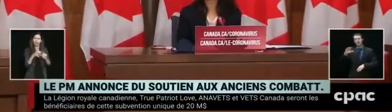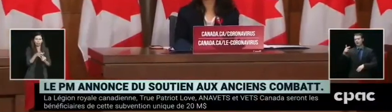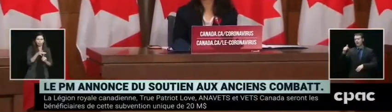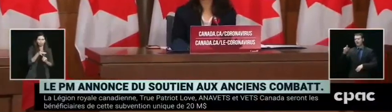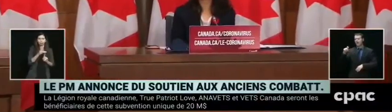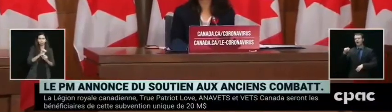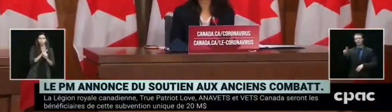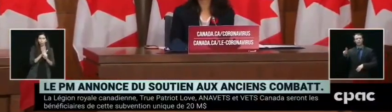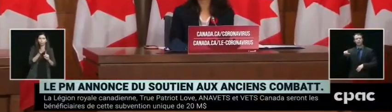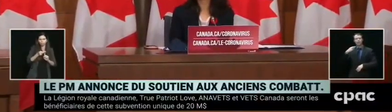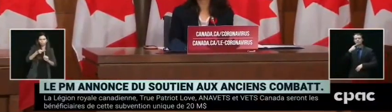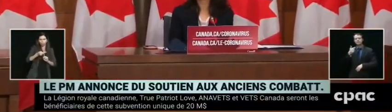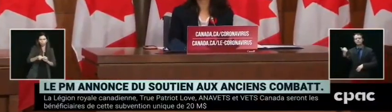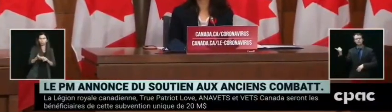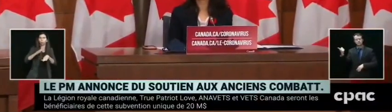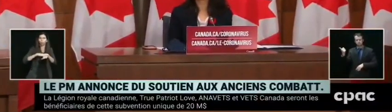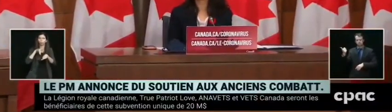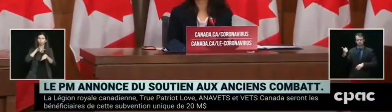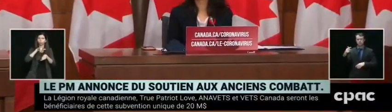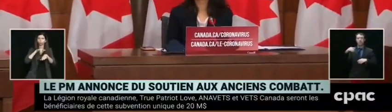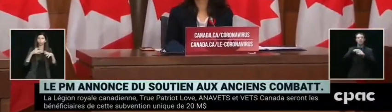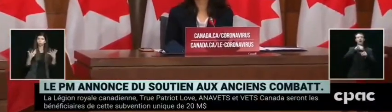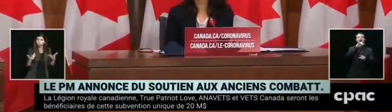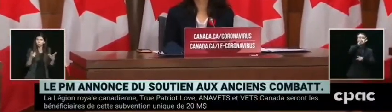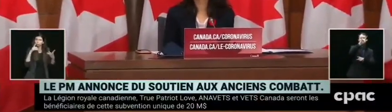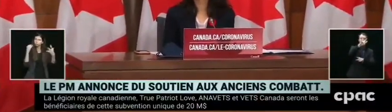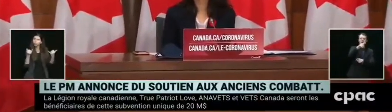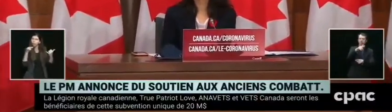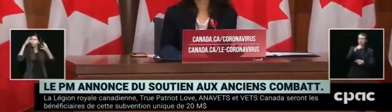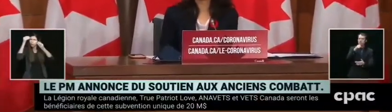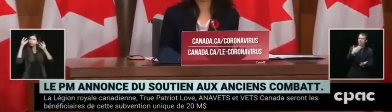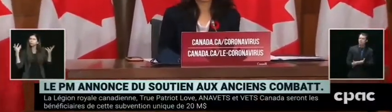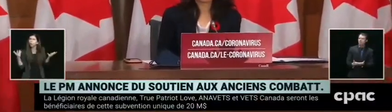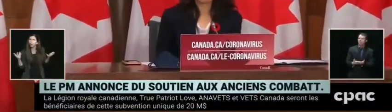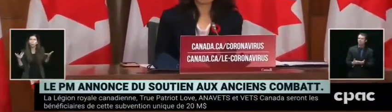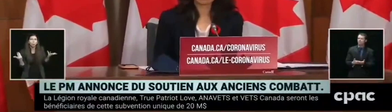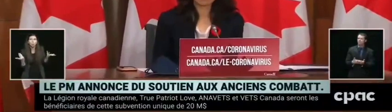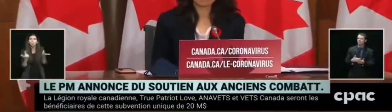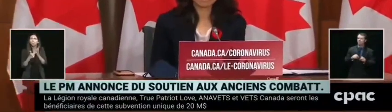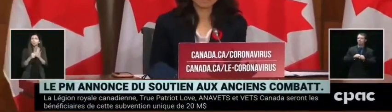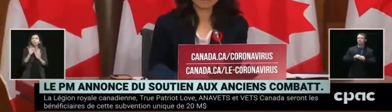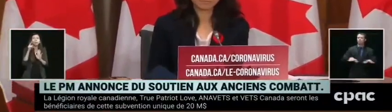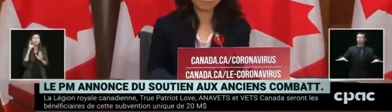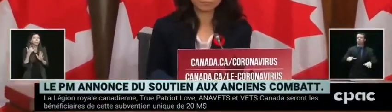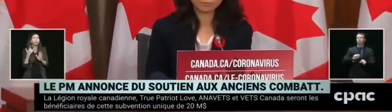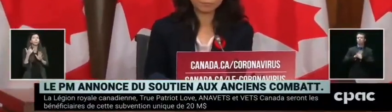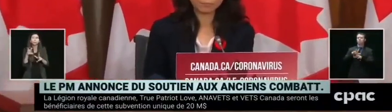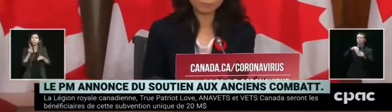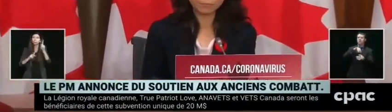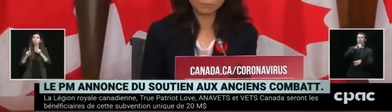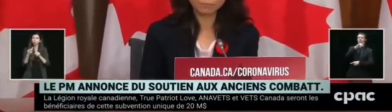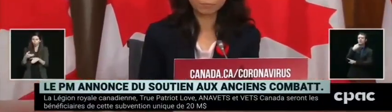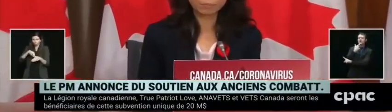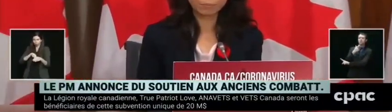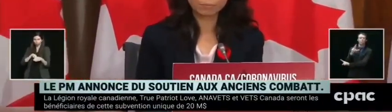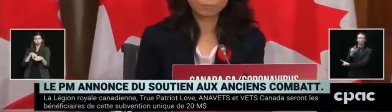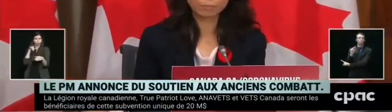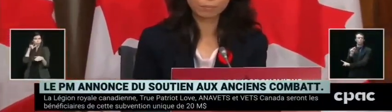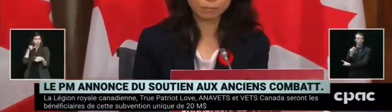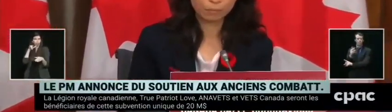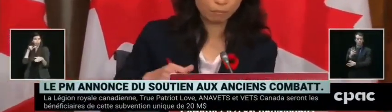What does the research tell us now about the risk for air passengers contracting COVID-19 on commercial